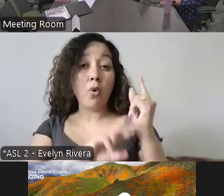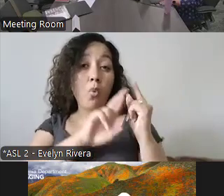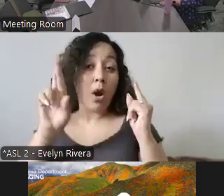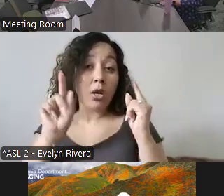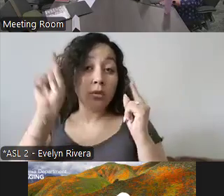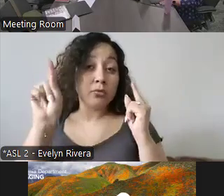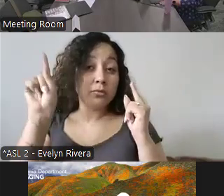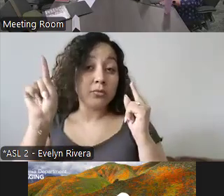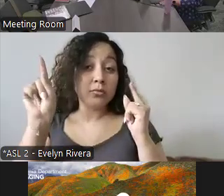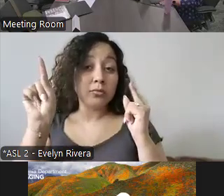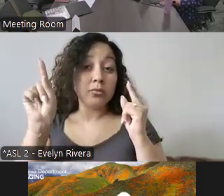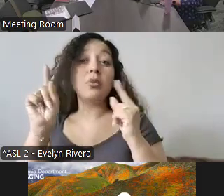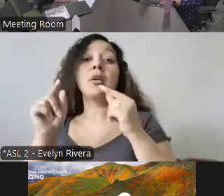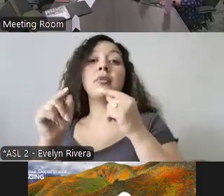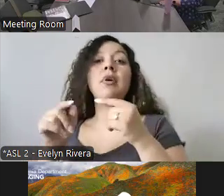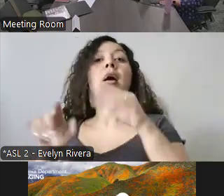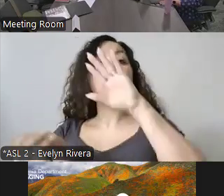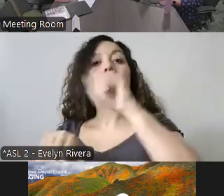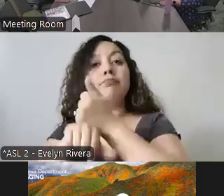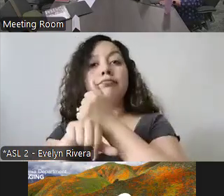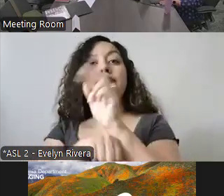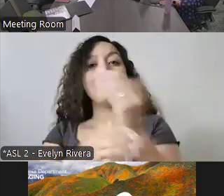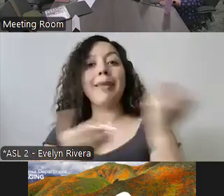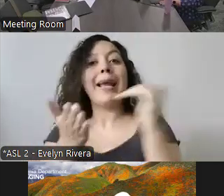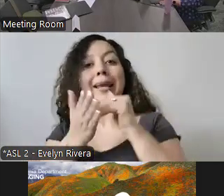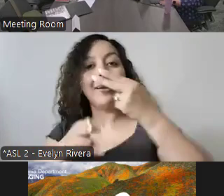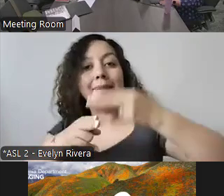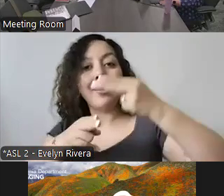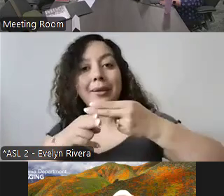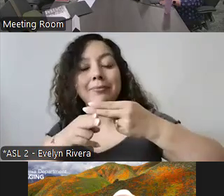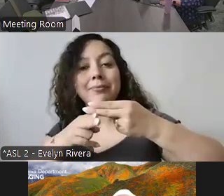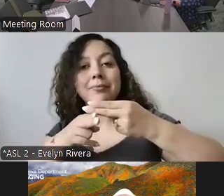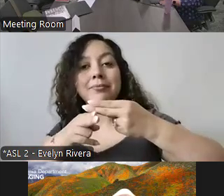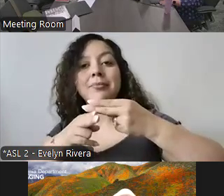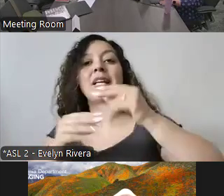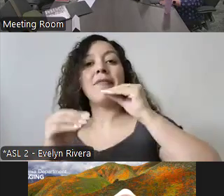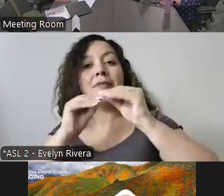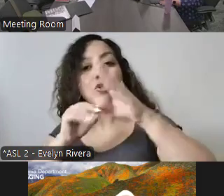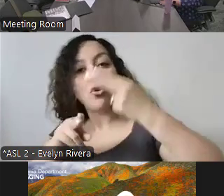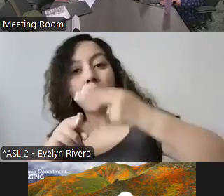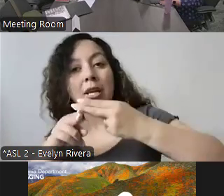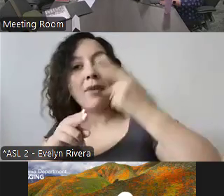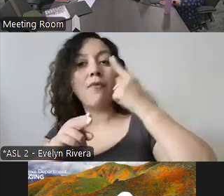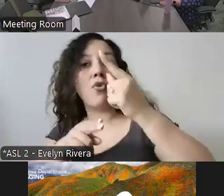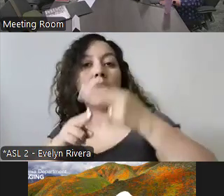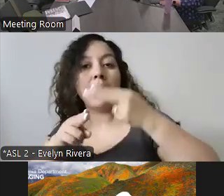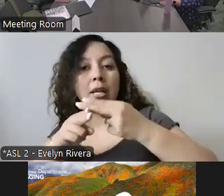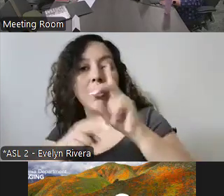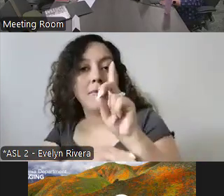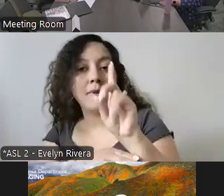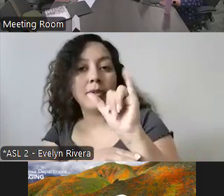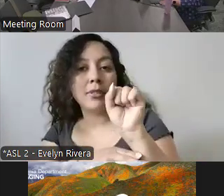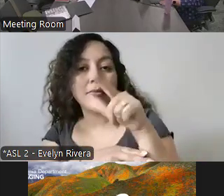video. You have a rename function. Please rename your name display so we know who is with us